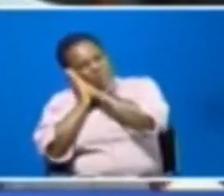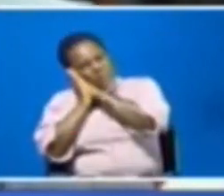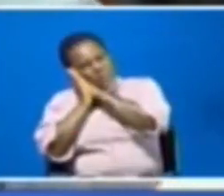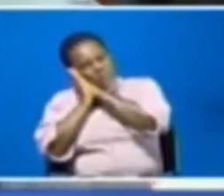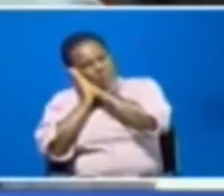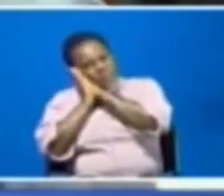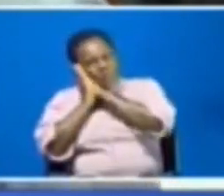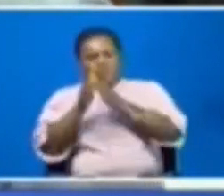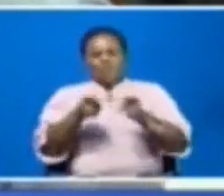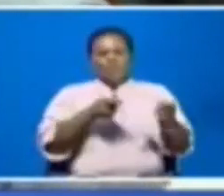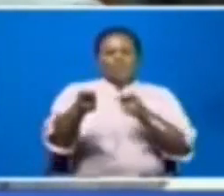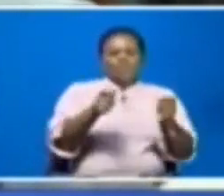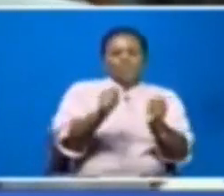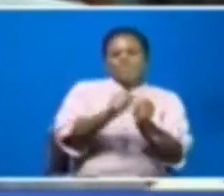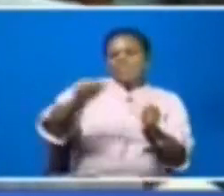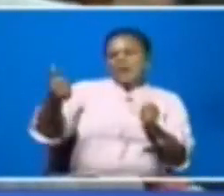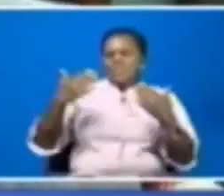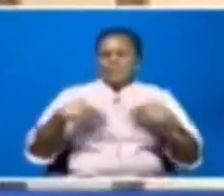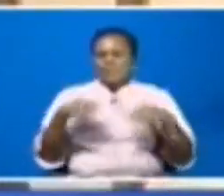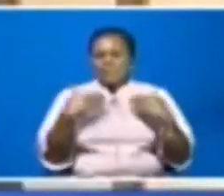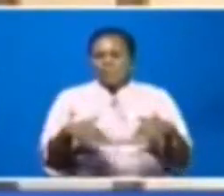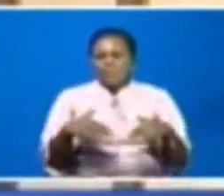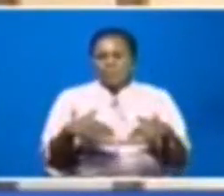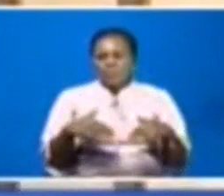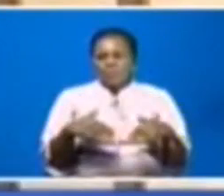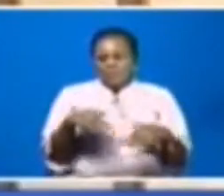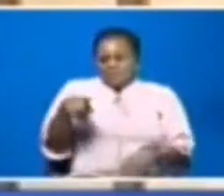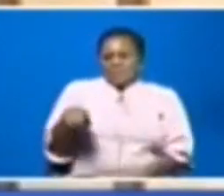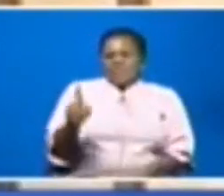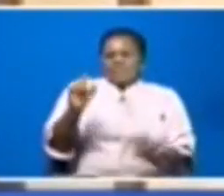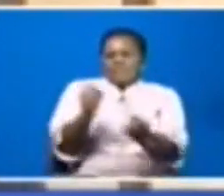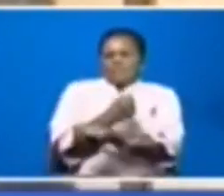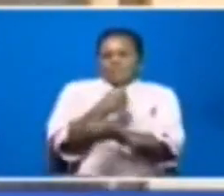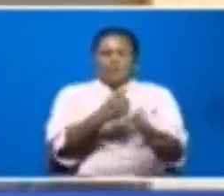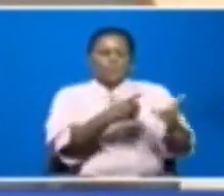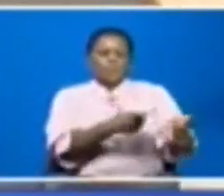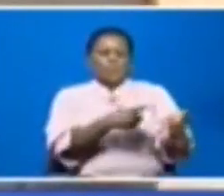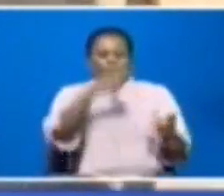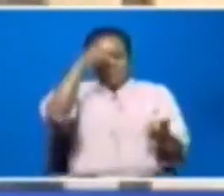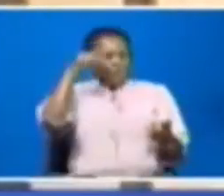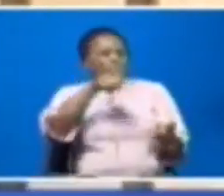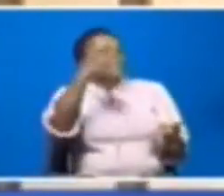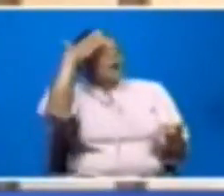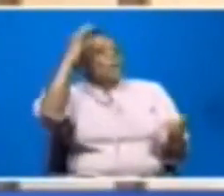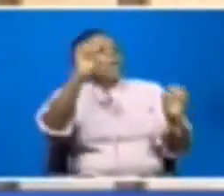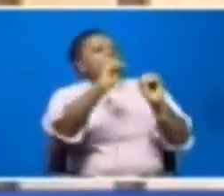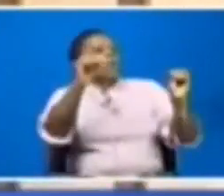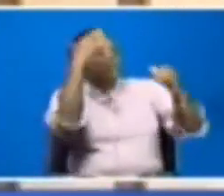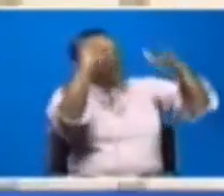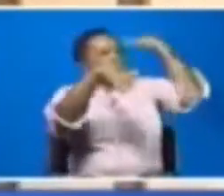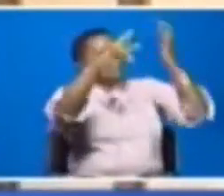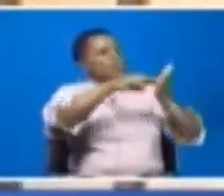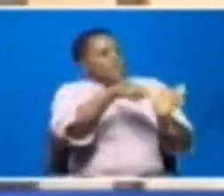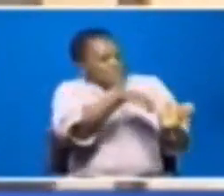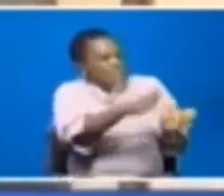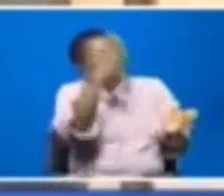and they are being driven by other people who for themselves you can't blame them because they don't know what a university is. You